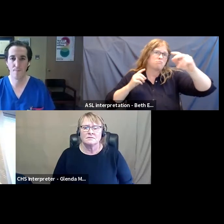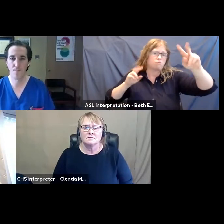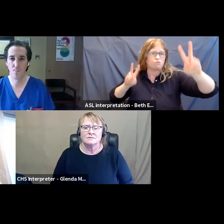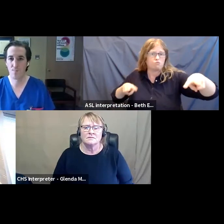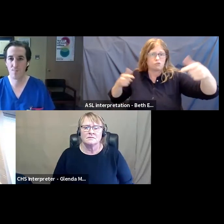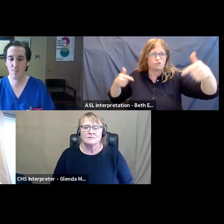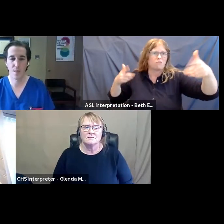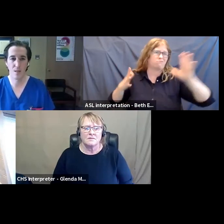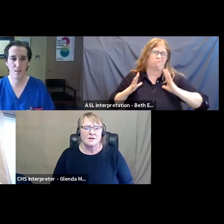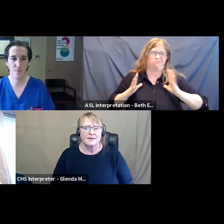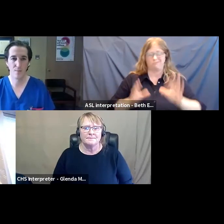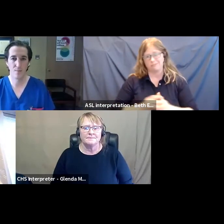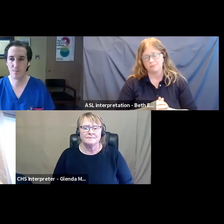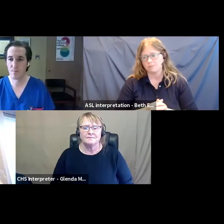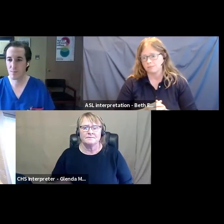well.